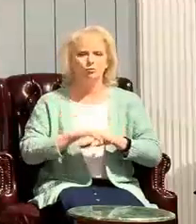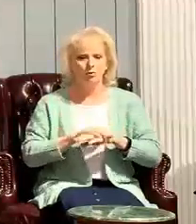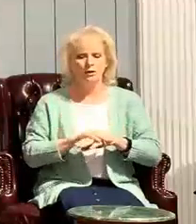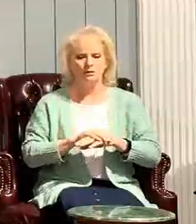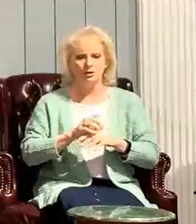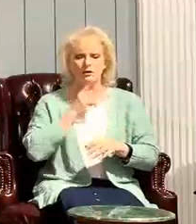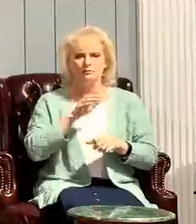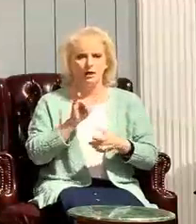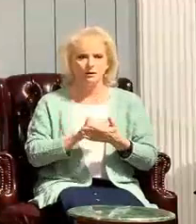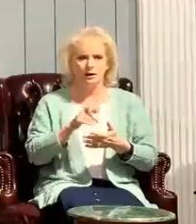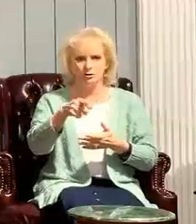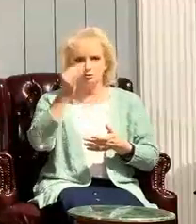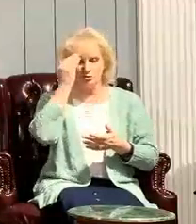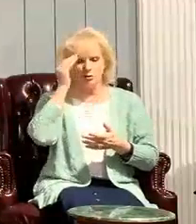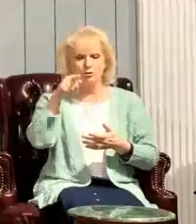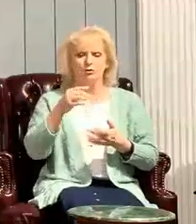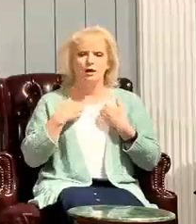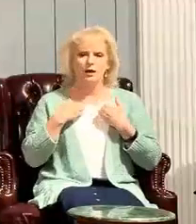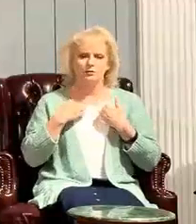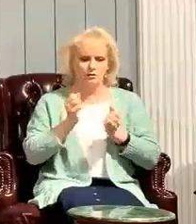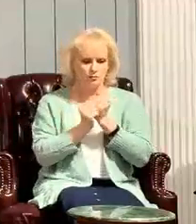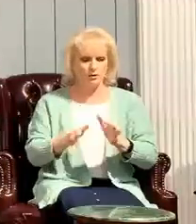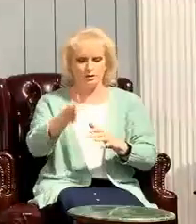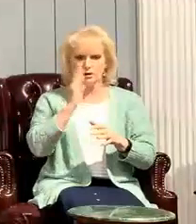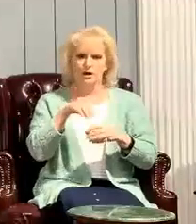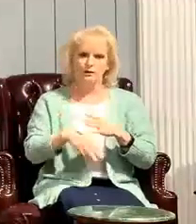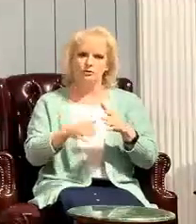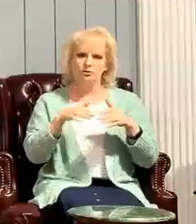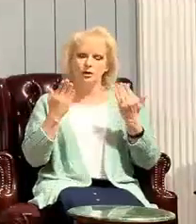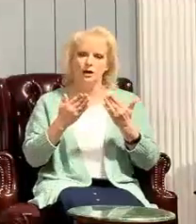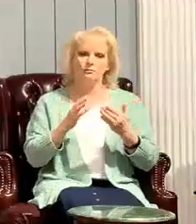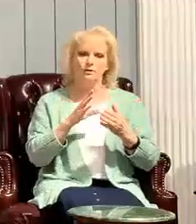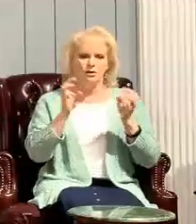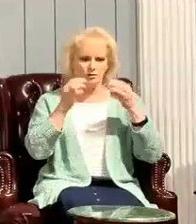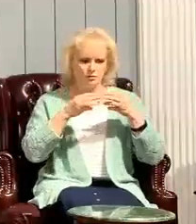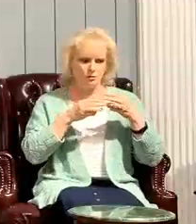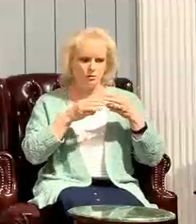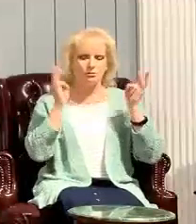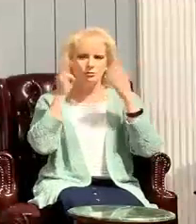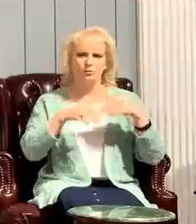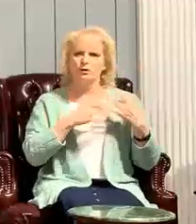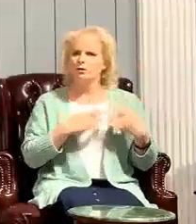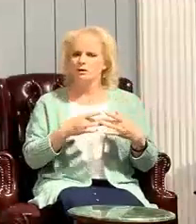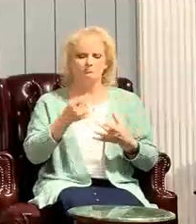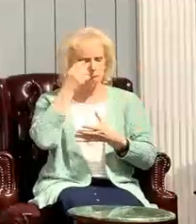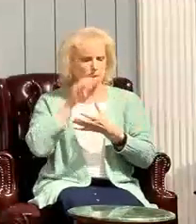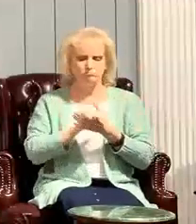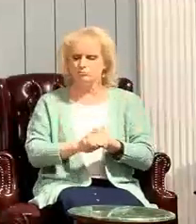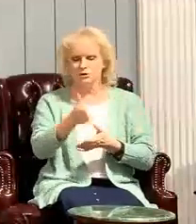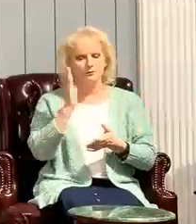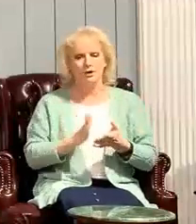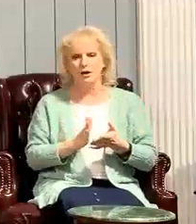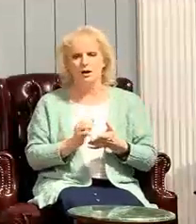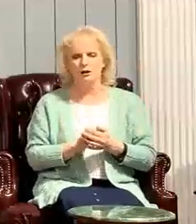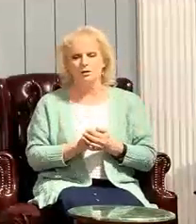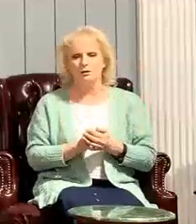you have the blessing of God in your life. And the wicked heart doesn't believe God. Just doesn't